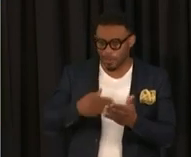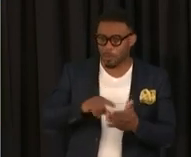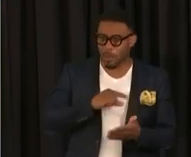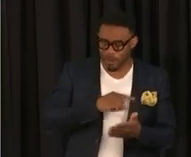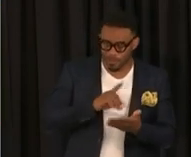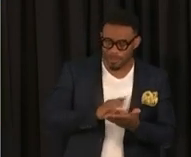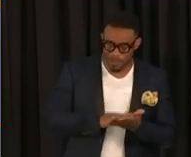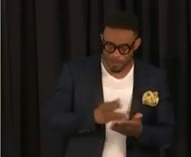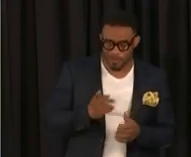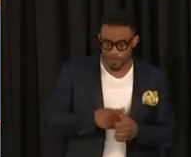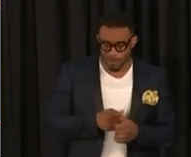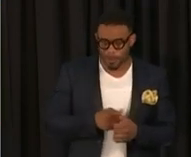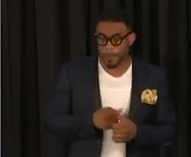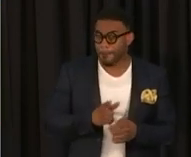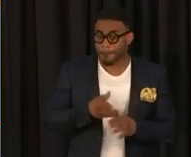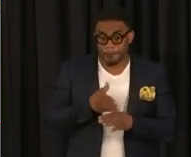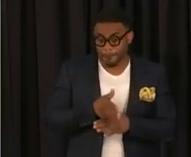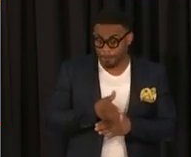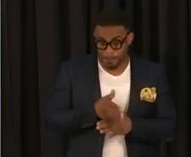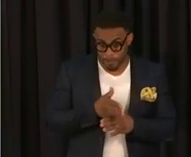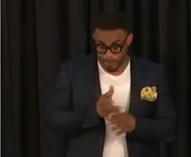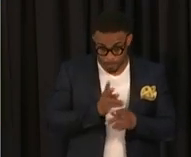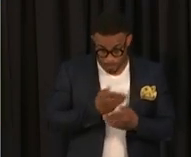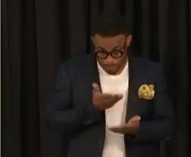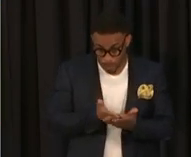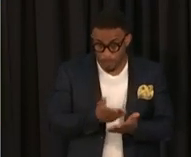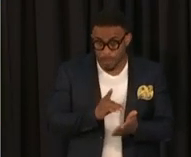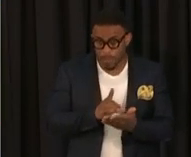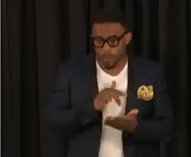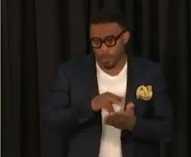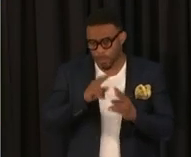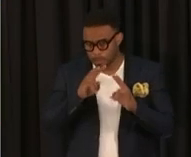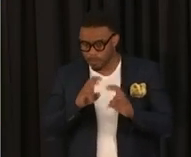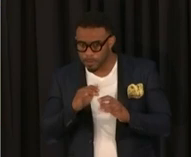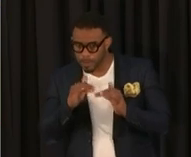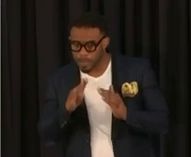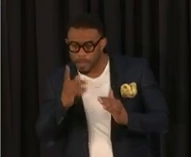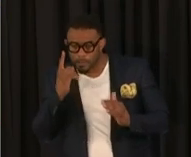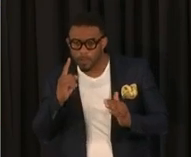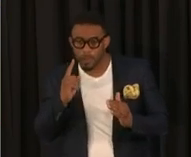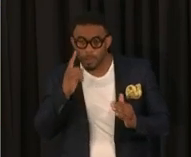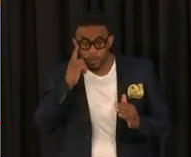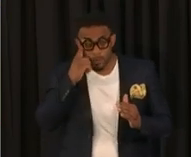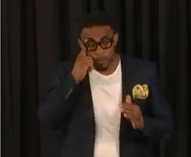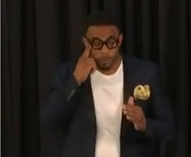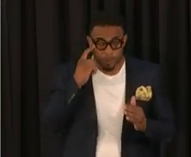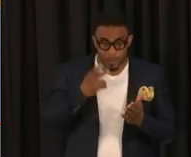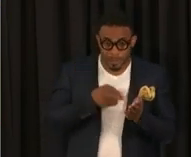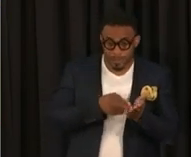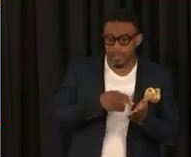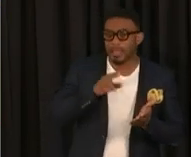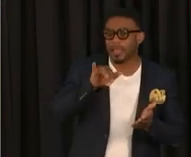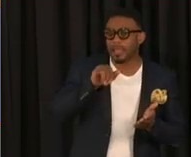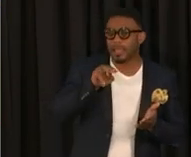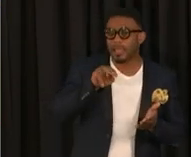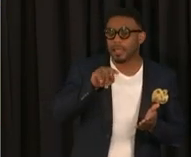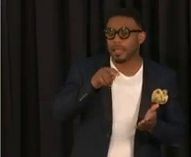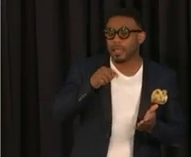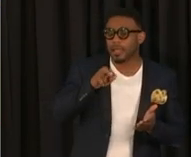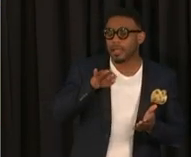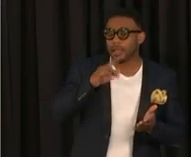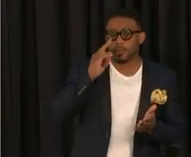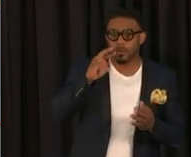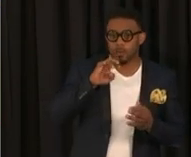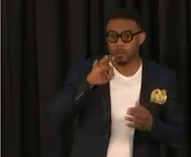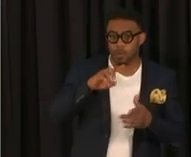income qualifying documents. But after you produce the documents, we can then assess the house in terms of the integrity of the roof, whether or